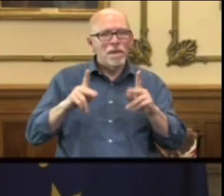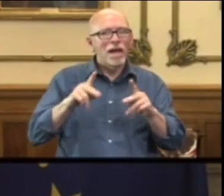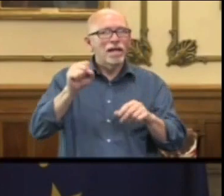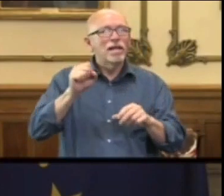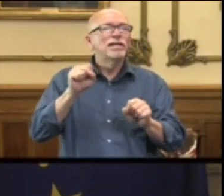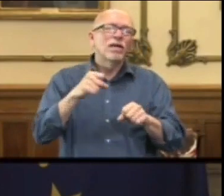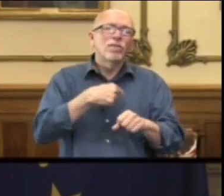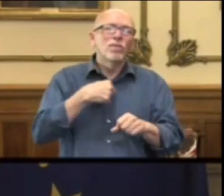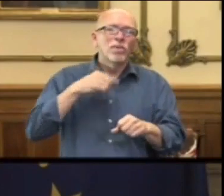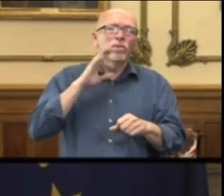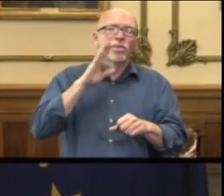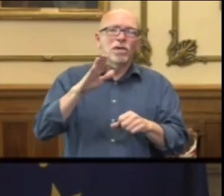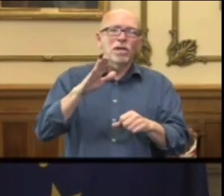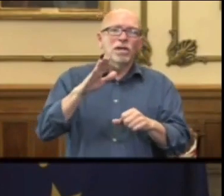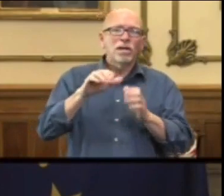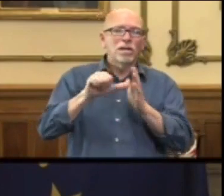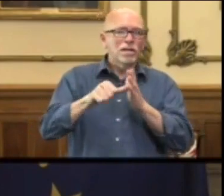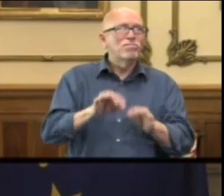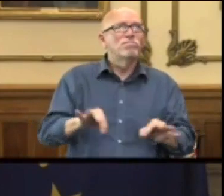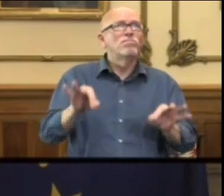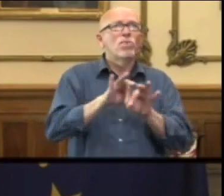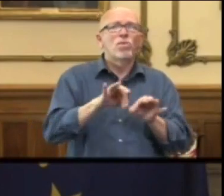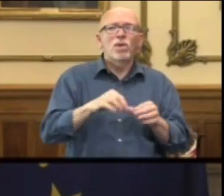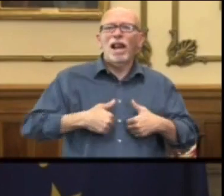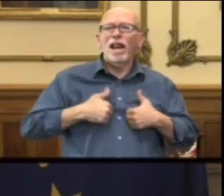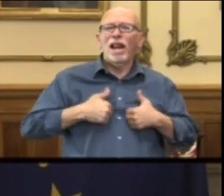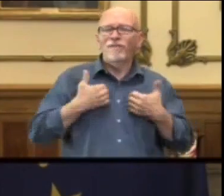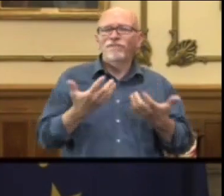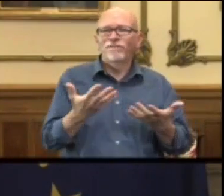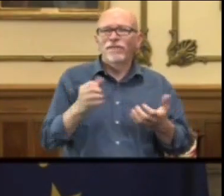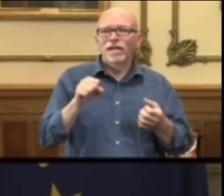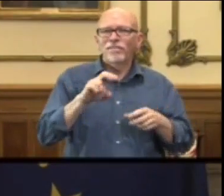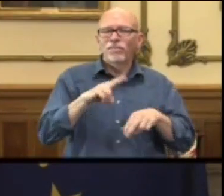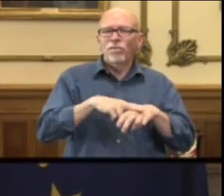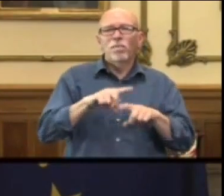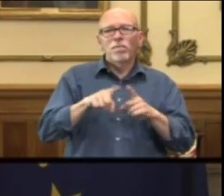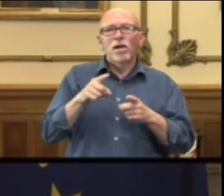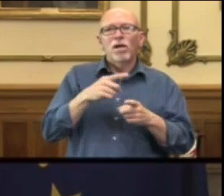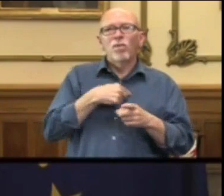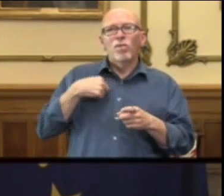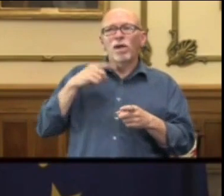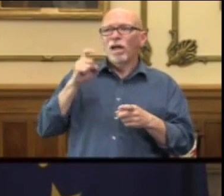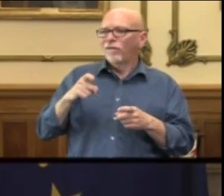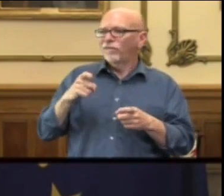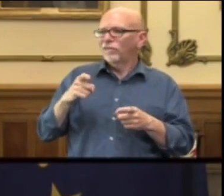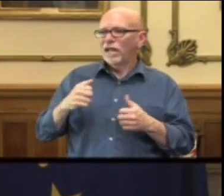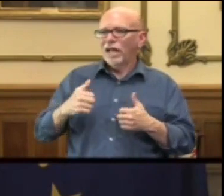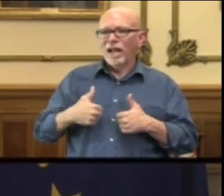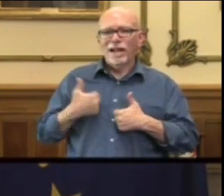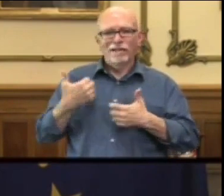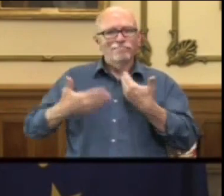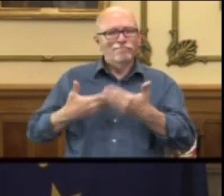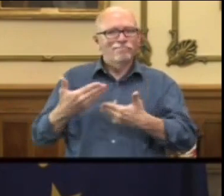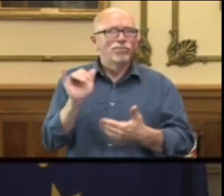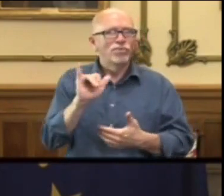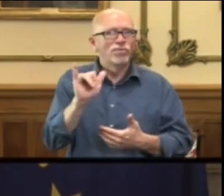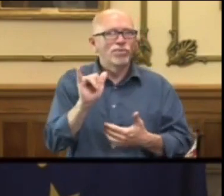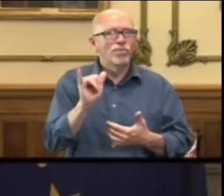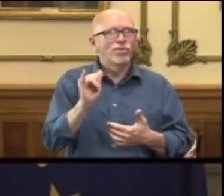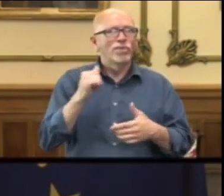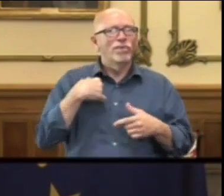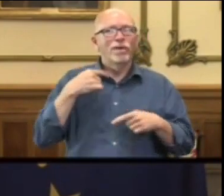going to put a premium on live, but it also is about our livelihood, and